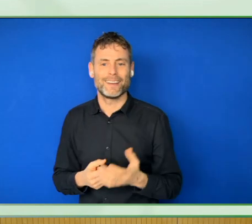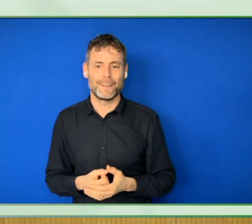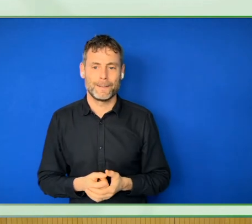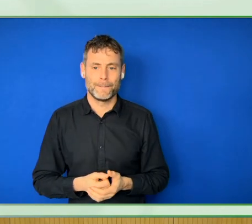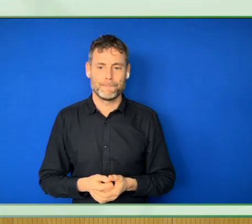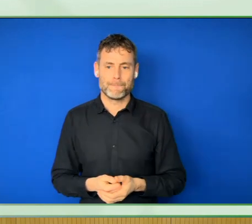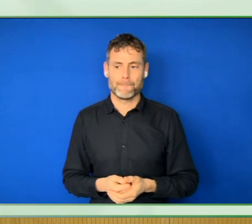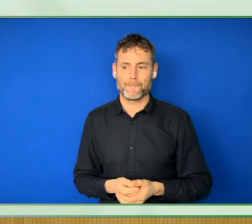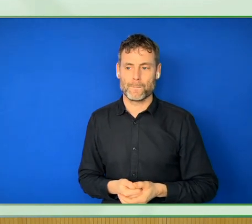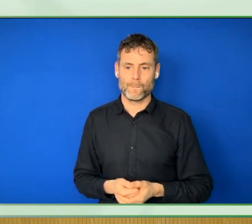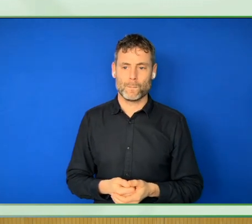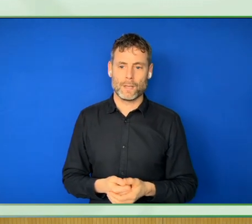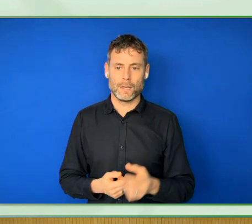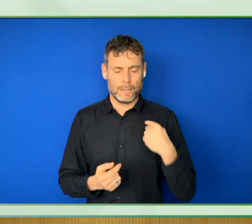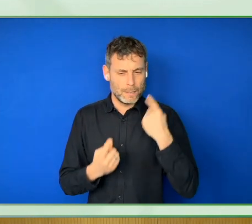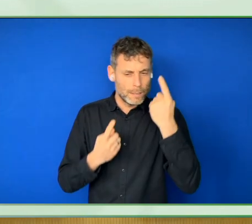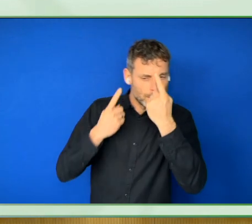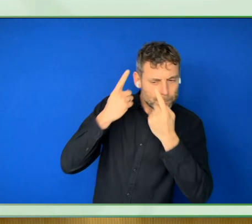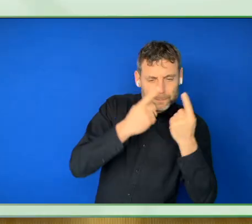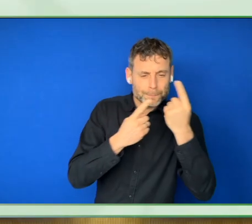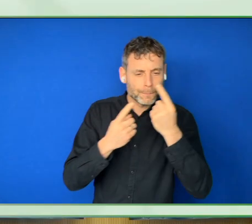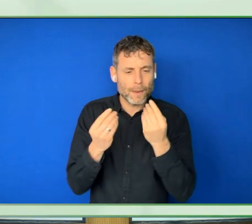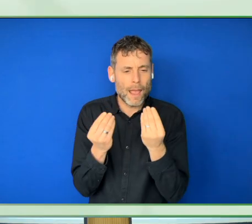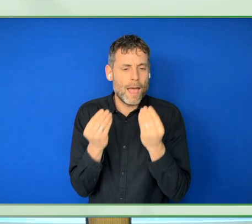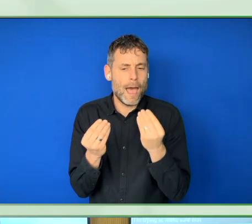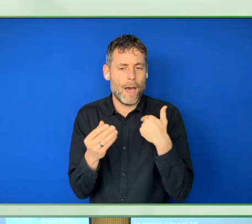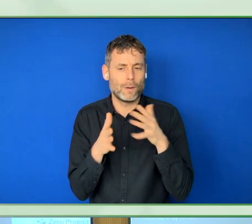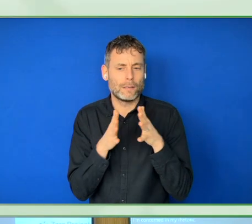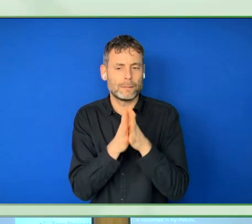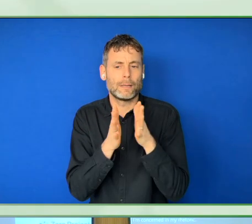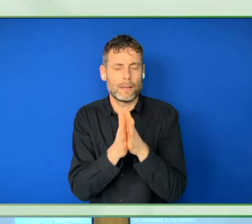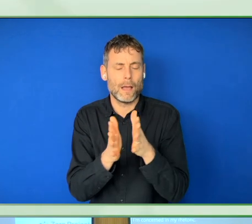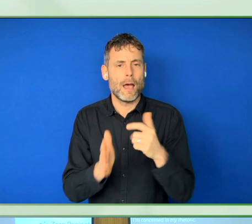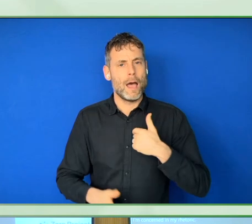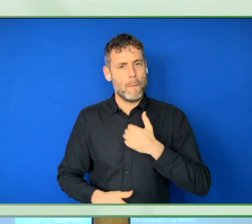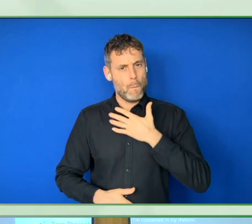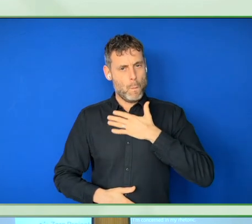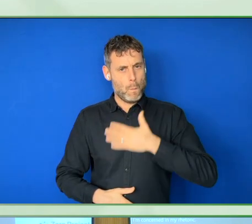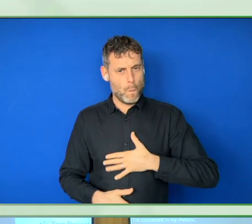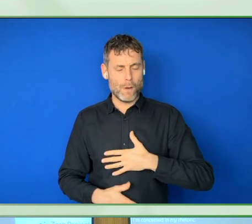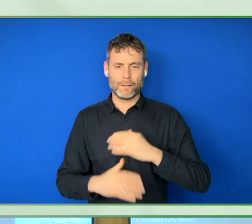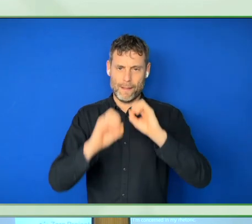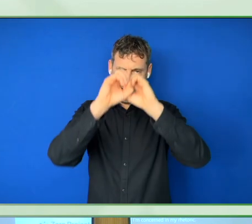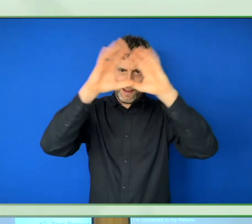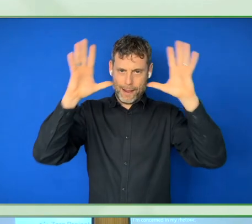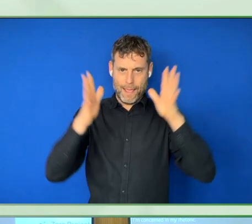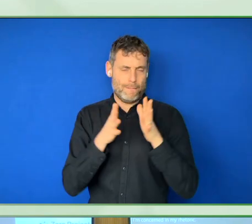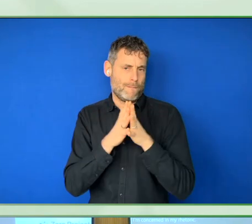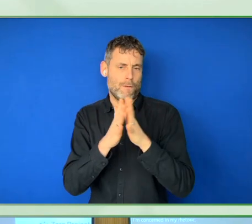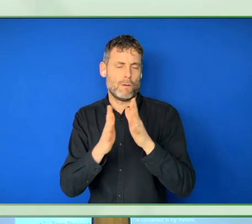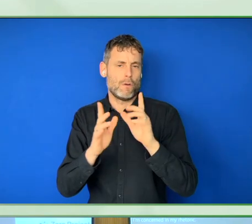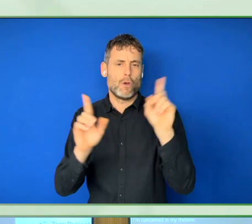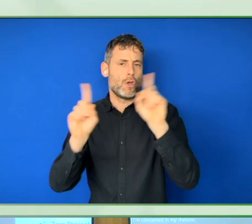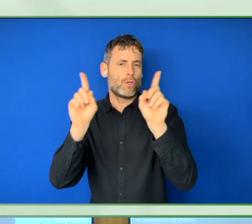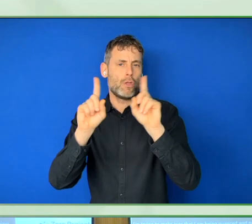I'm concerned in my rhetoric. I'm trying to make sure that I am being nuanced and not blaming us,